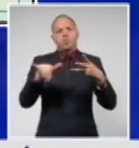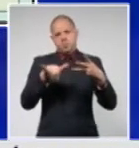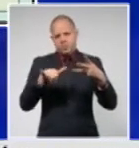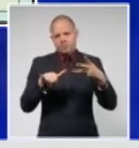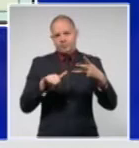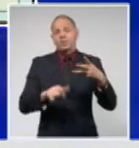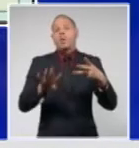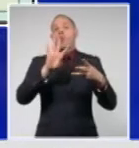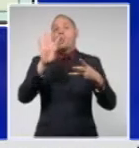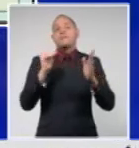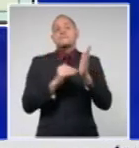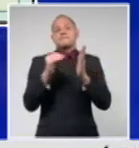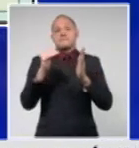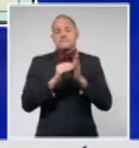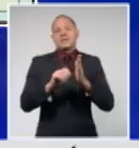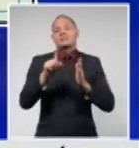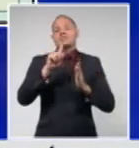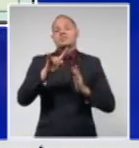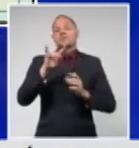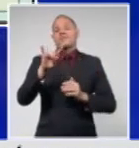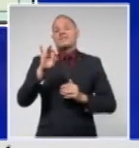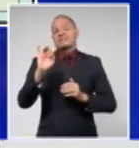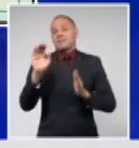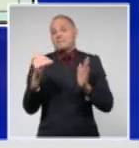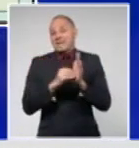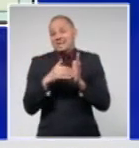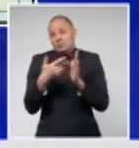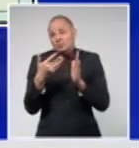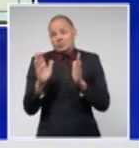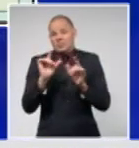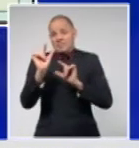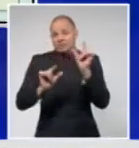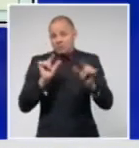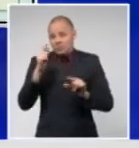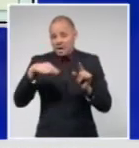Regarding COVID-19 fatalities, yesterday